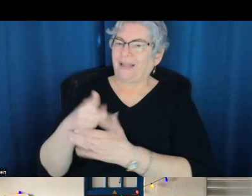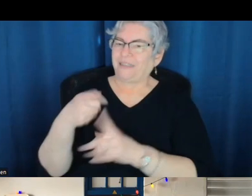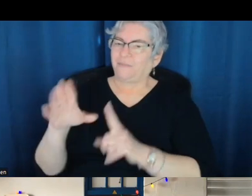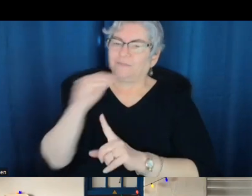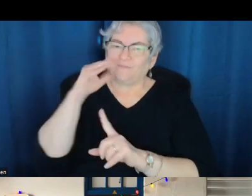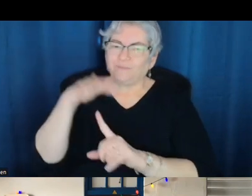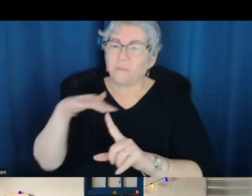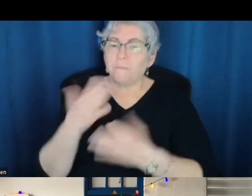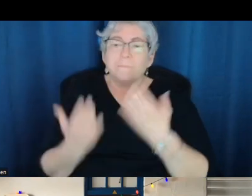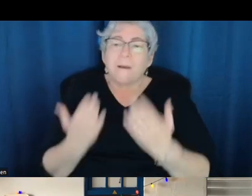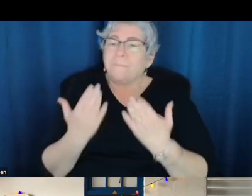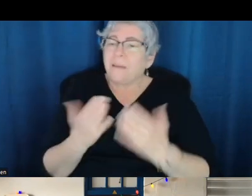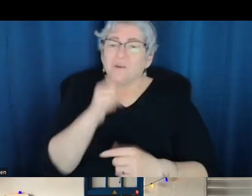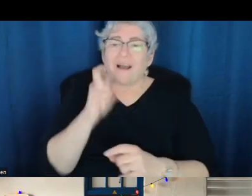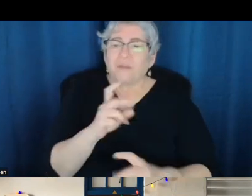isn't